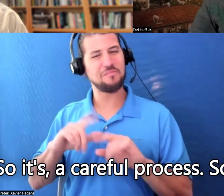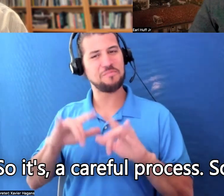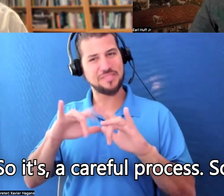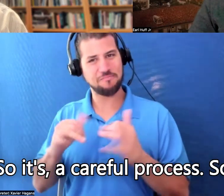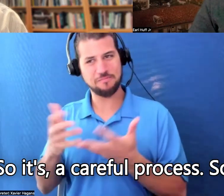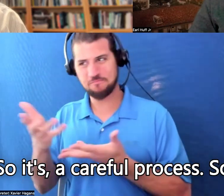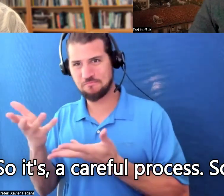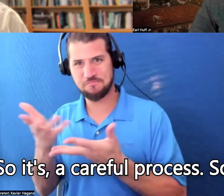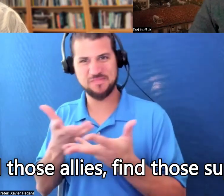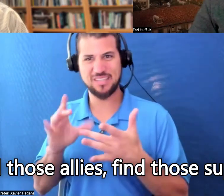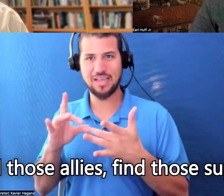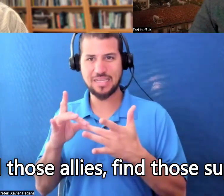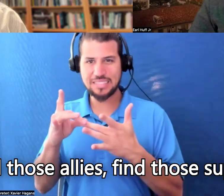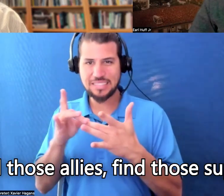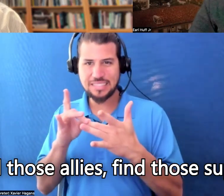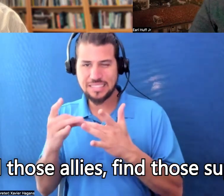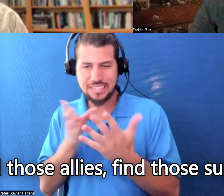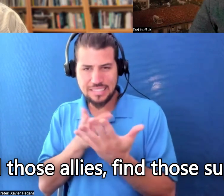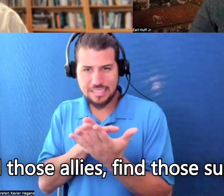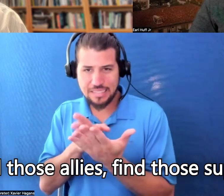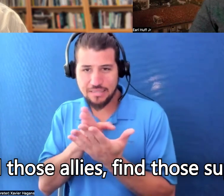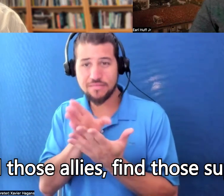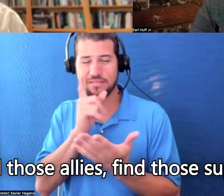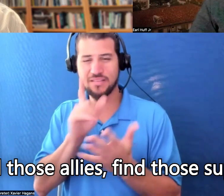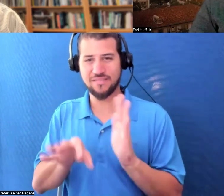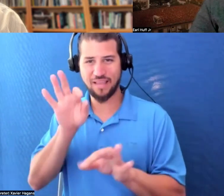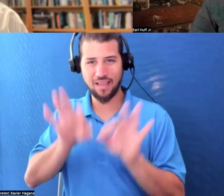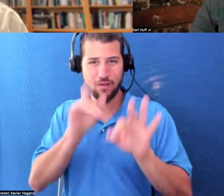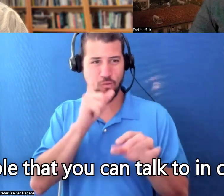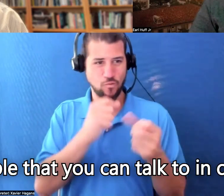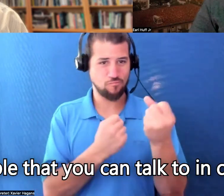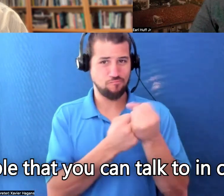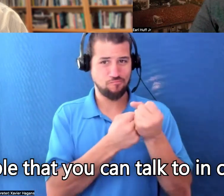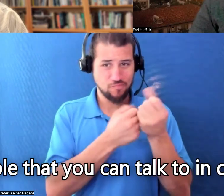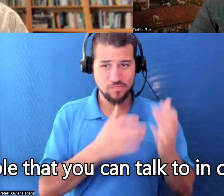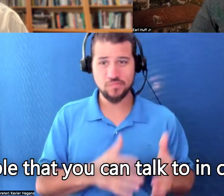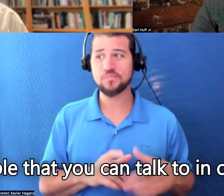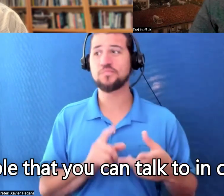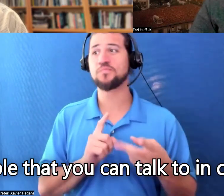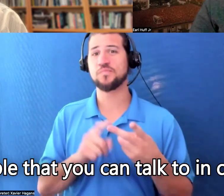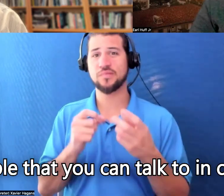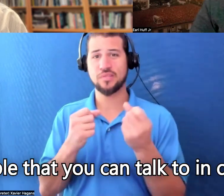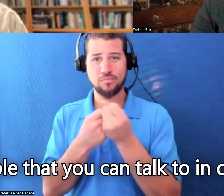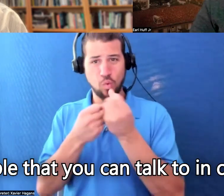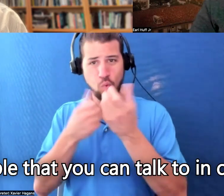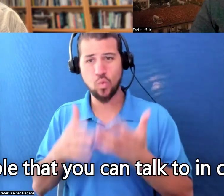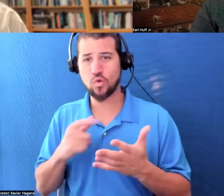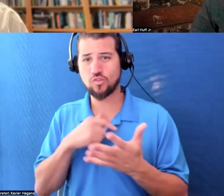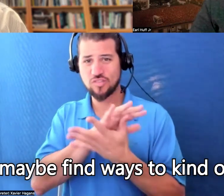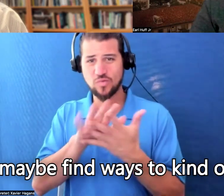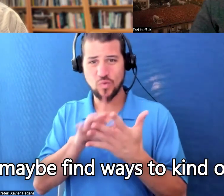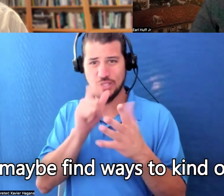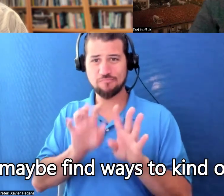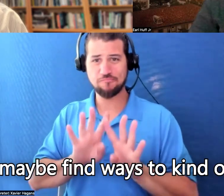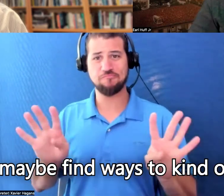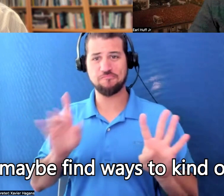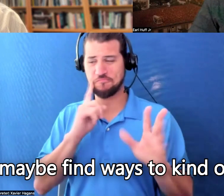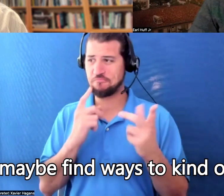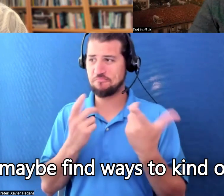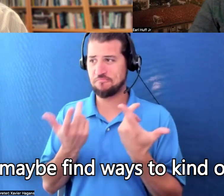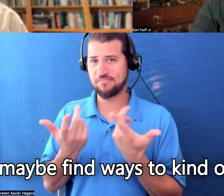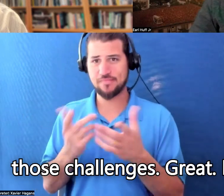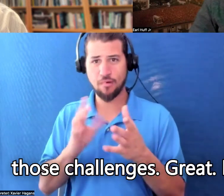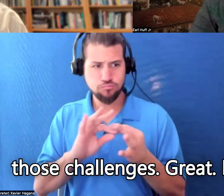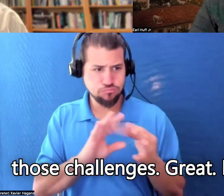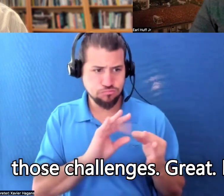a careful process. So I say find those allies, find those supporters, people that you can talk to in confidence and maybe find ways to